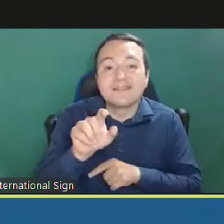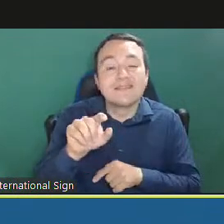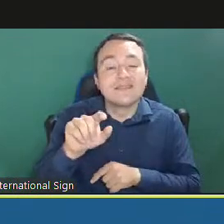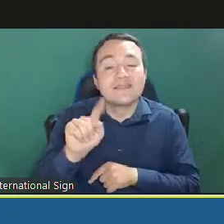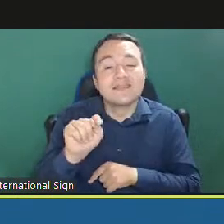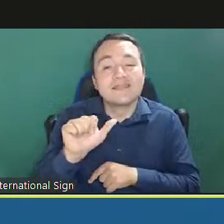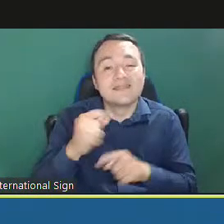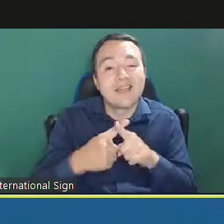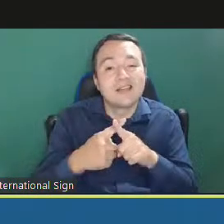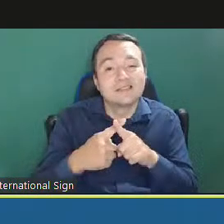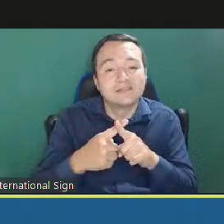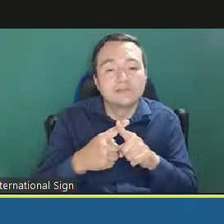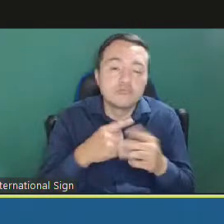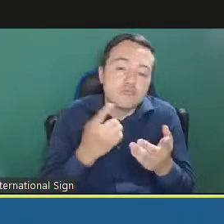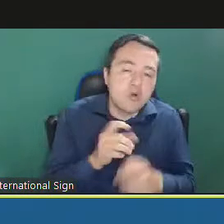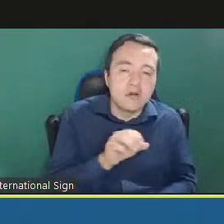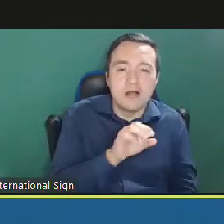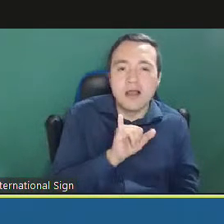health.